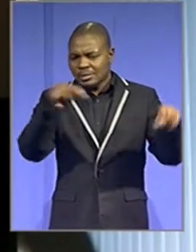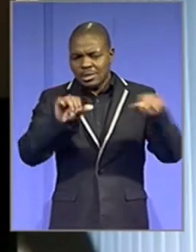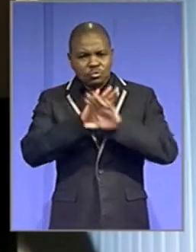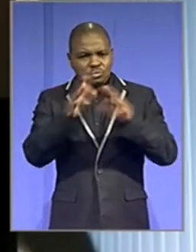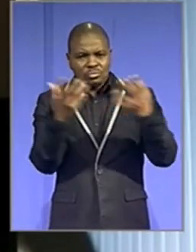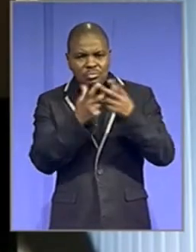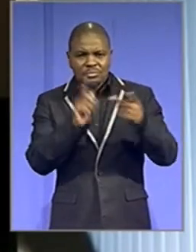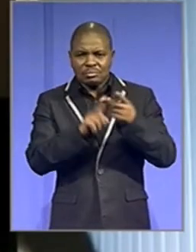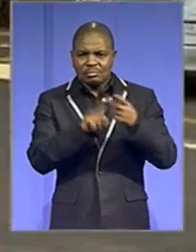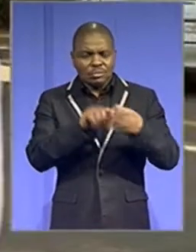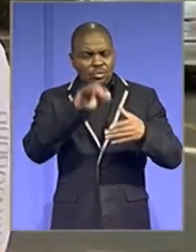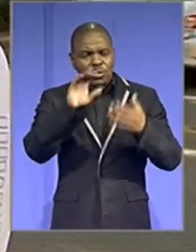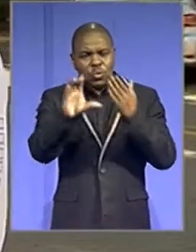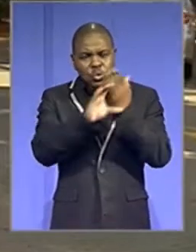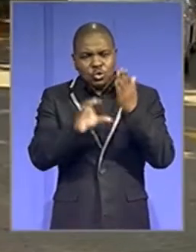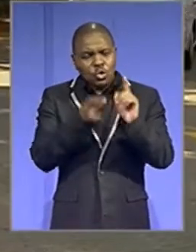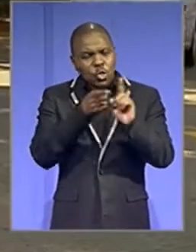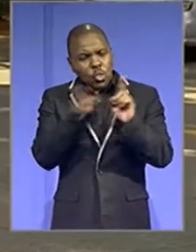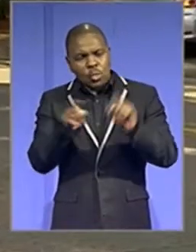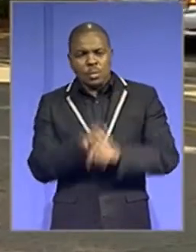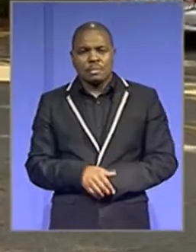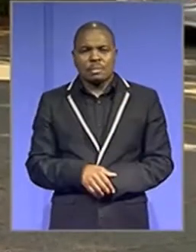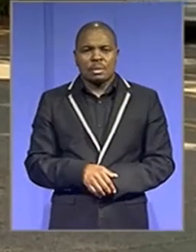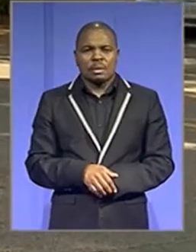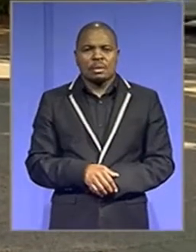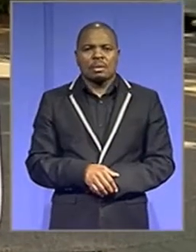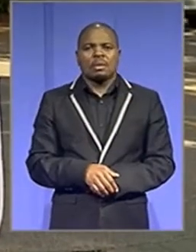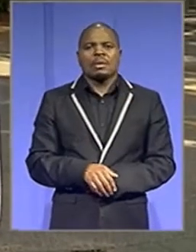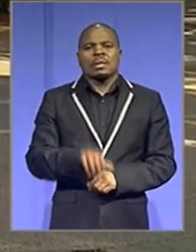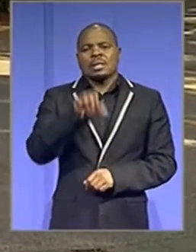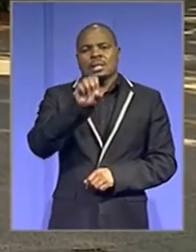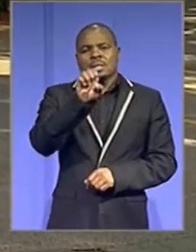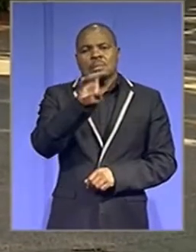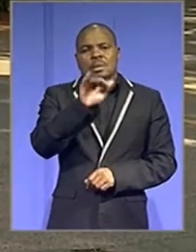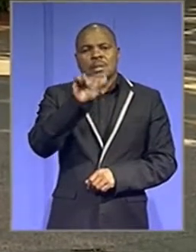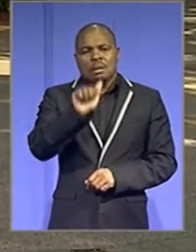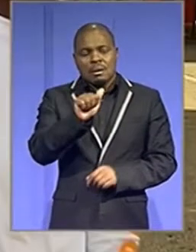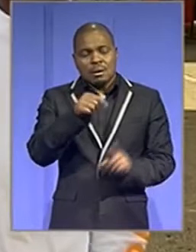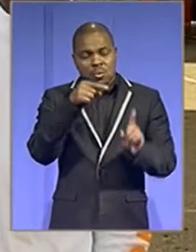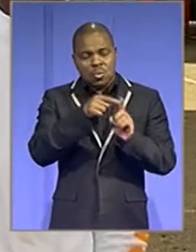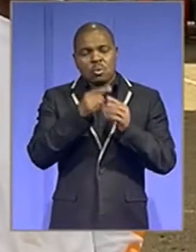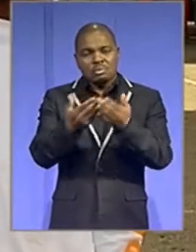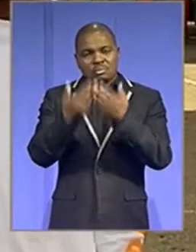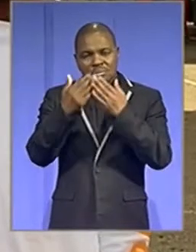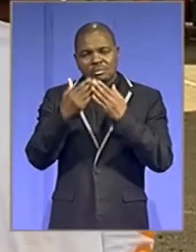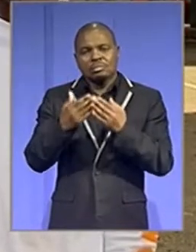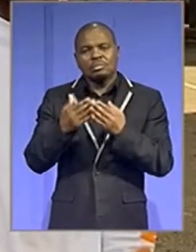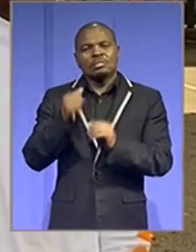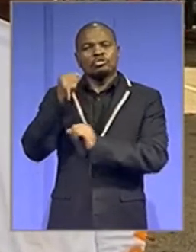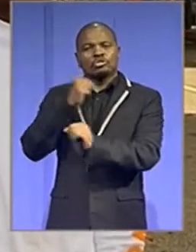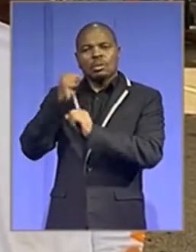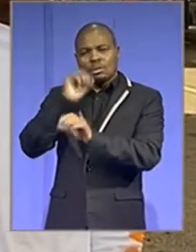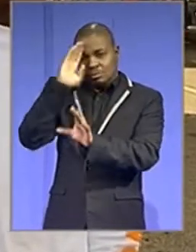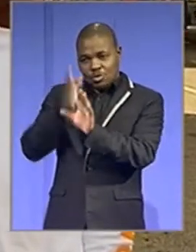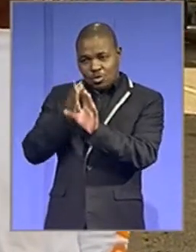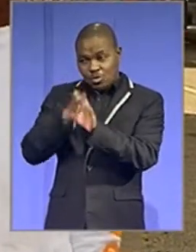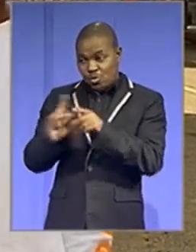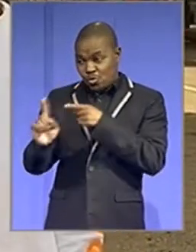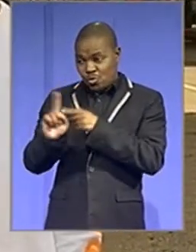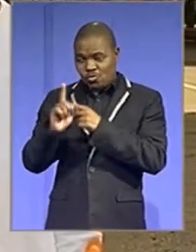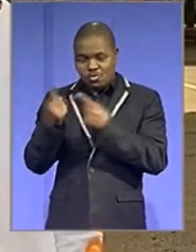and unconstitutional. Baithuti ba bangwe bjalo ka live sebia yo a ithutelago industrial psychology ba thibetswe le go